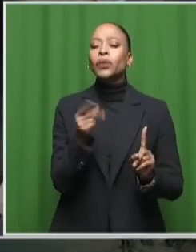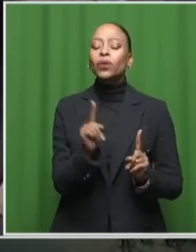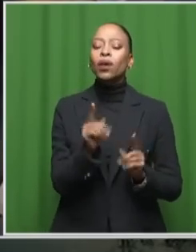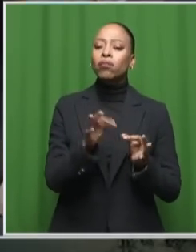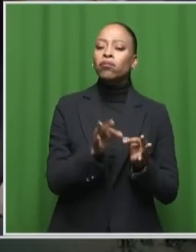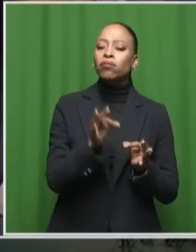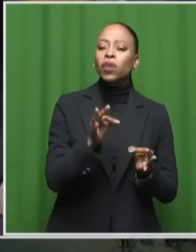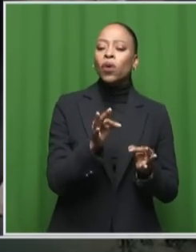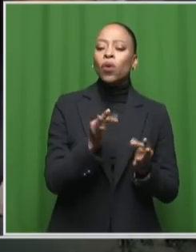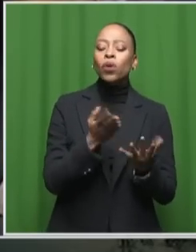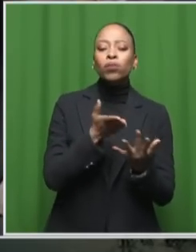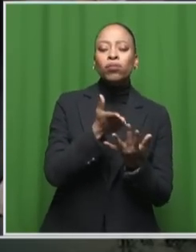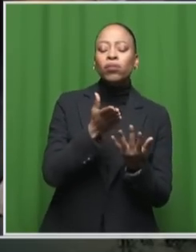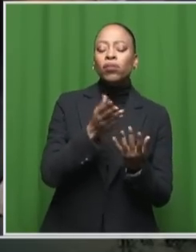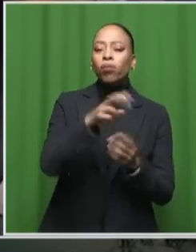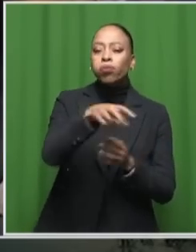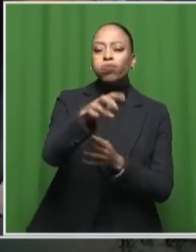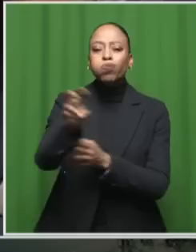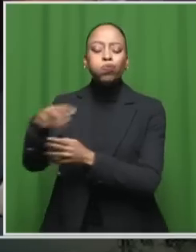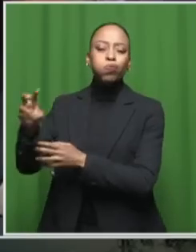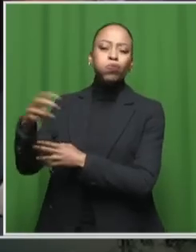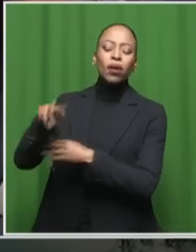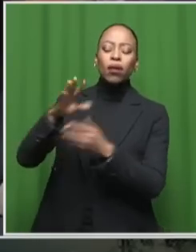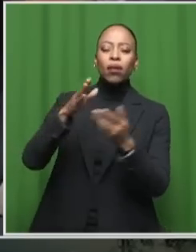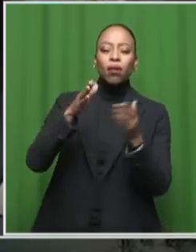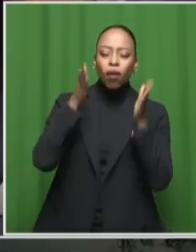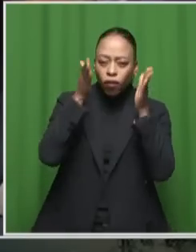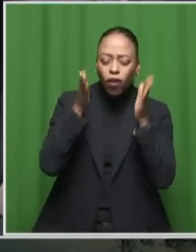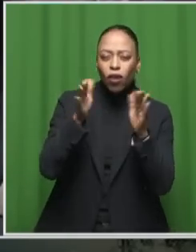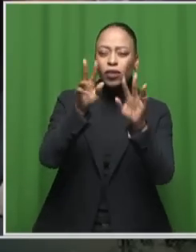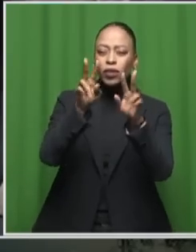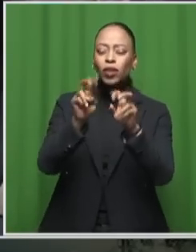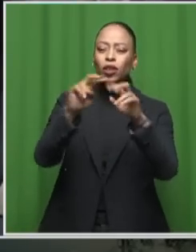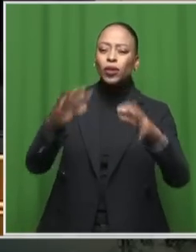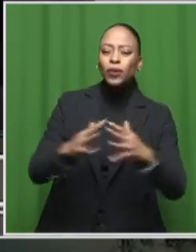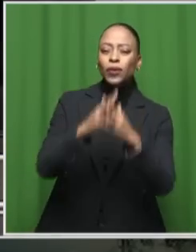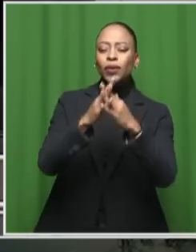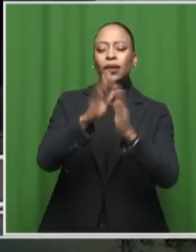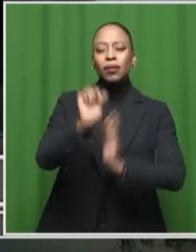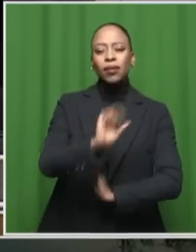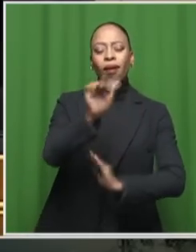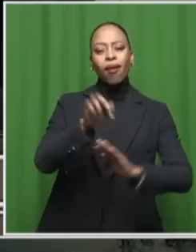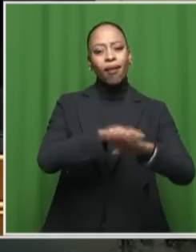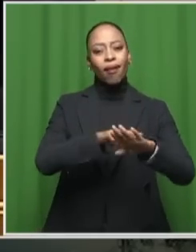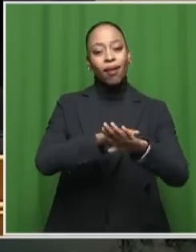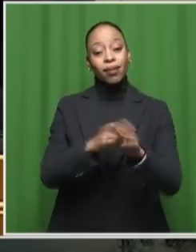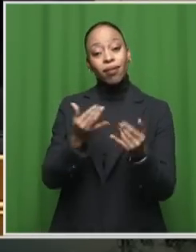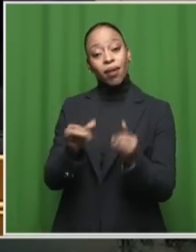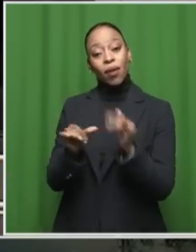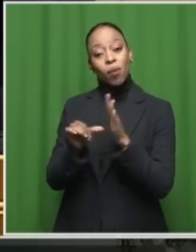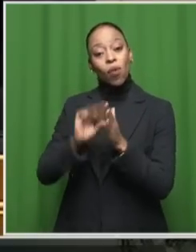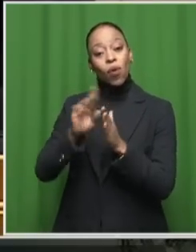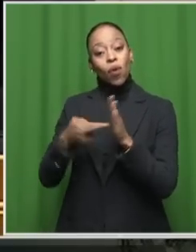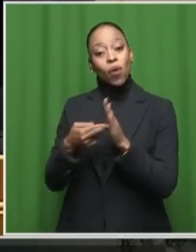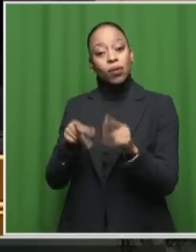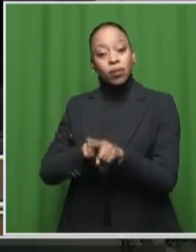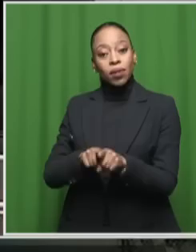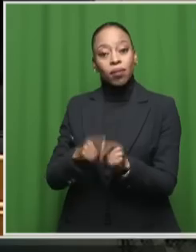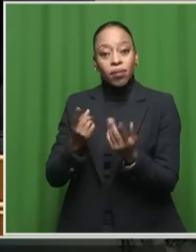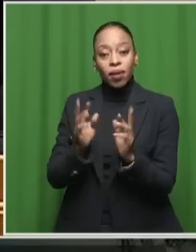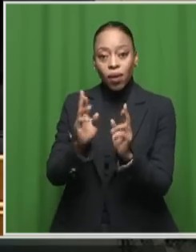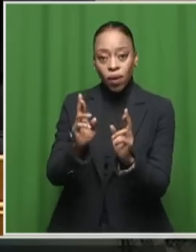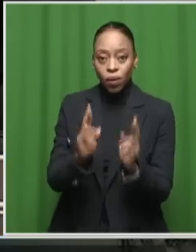extend his arms and focus on the issues of nation building and so on. And that's going to be an important role now as well. And I hope that they're building it